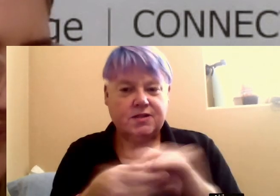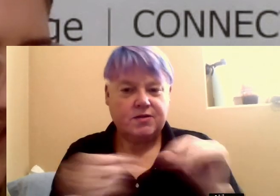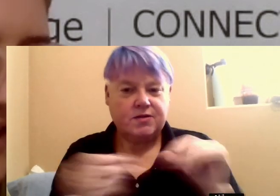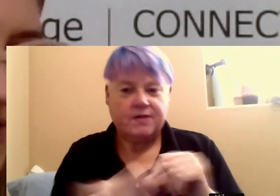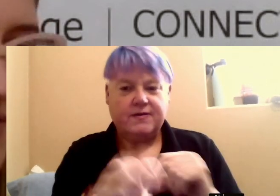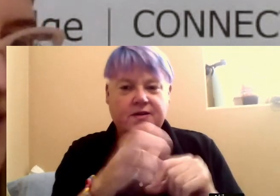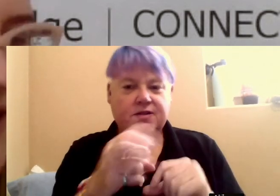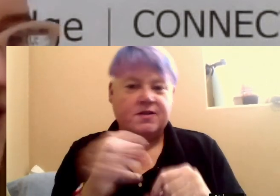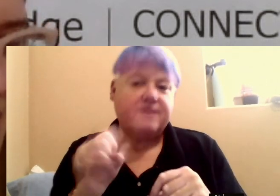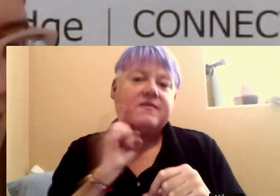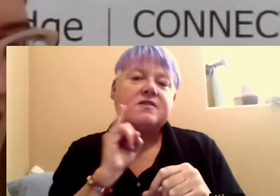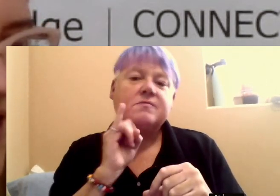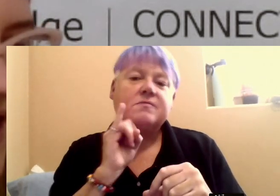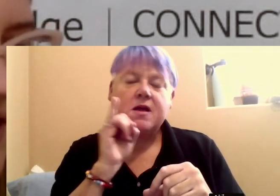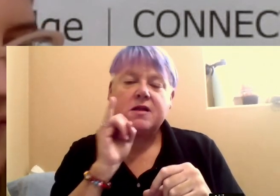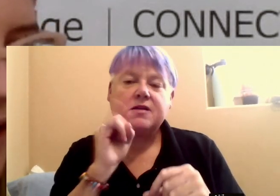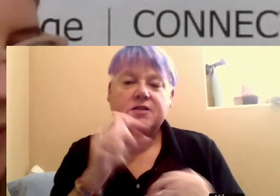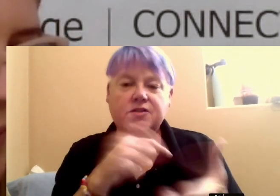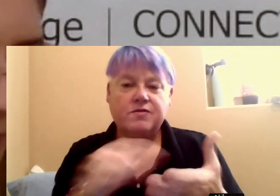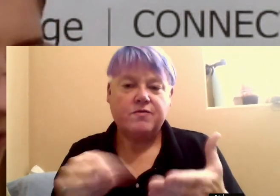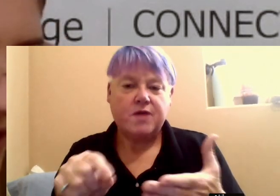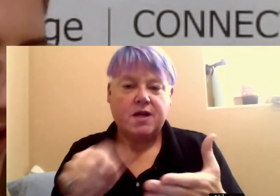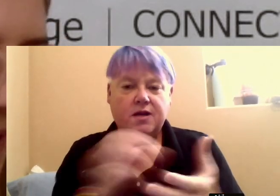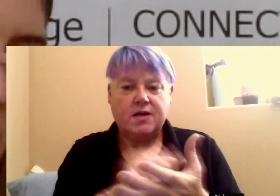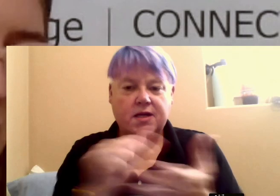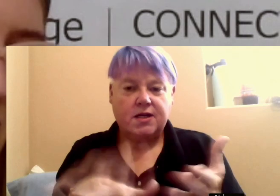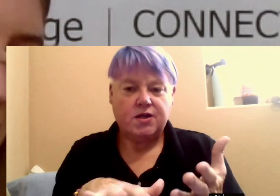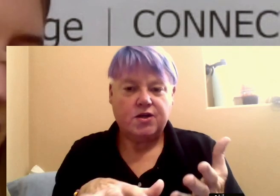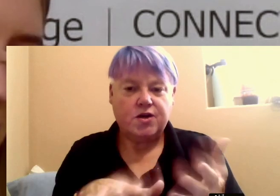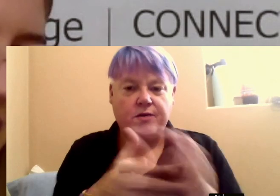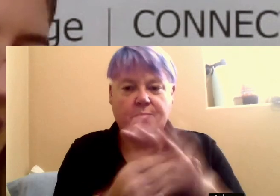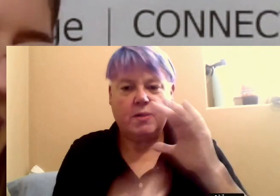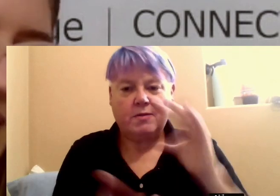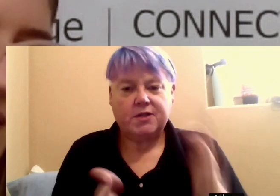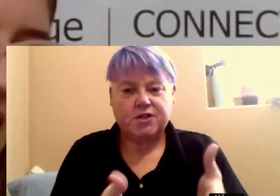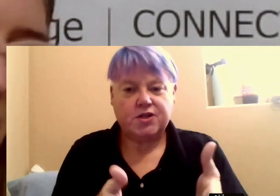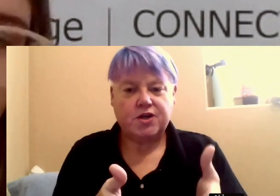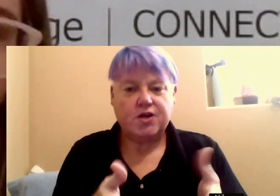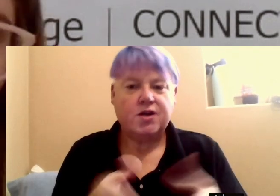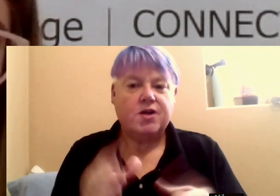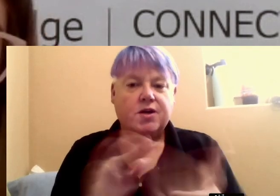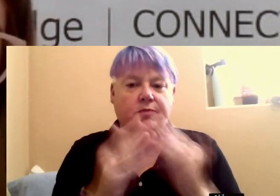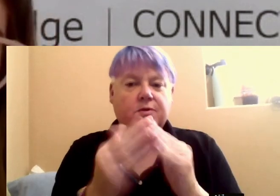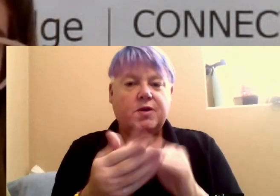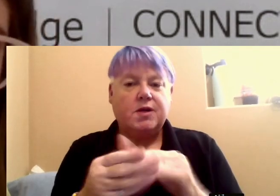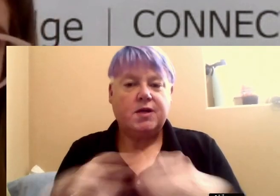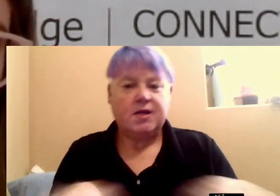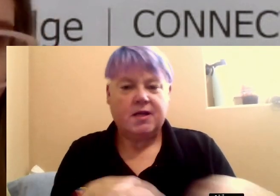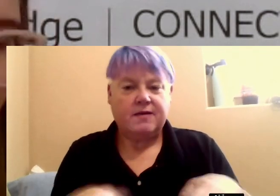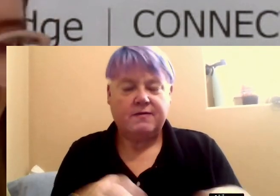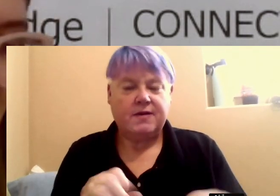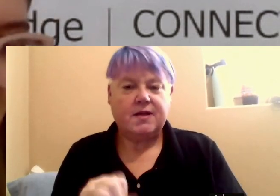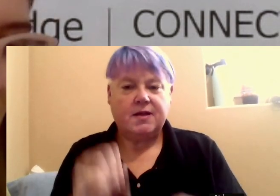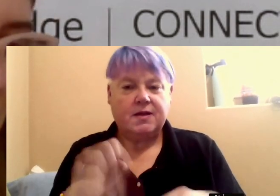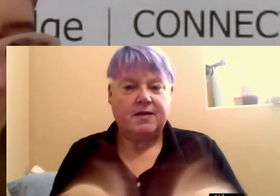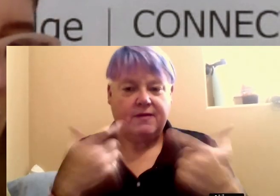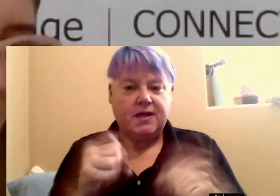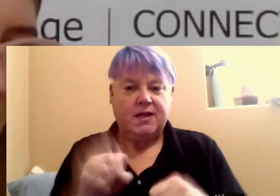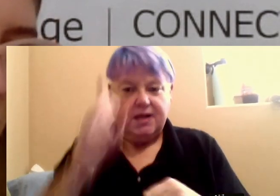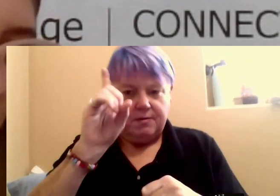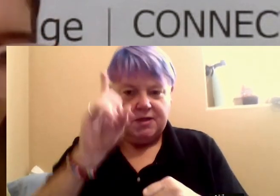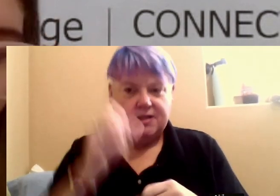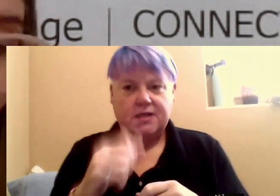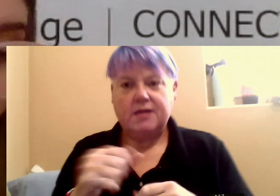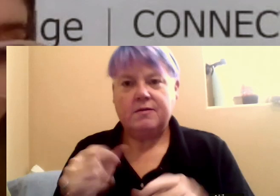Isabel. She is a writer, editor, and former publisher, community advocate, and activist living in Edmonton, Alberta. We